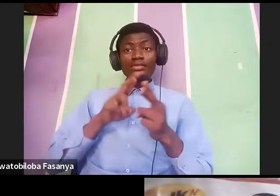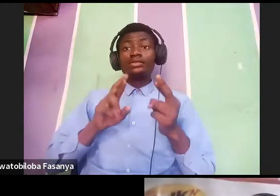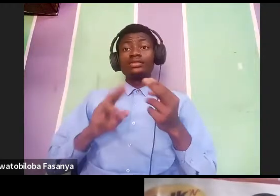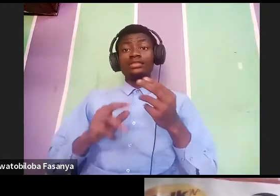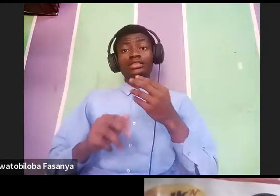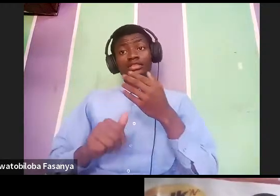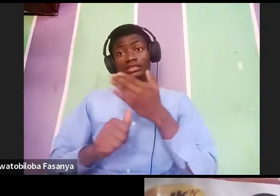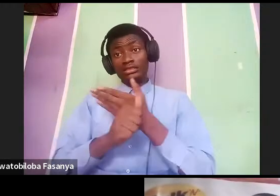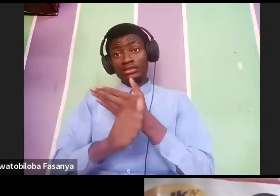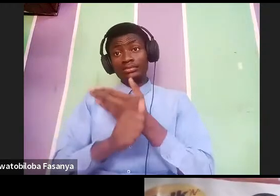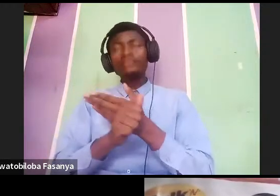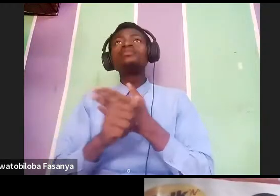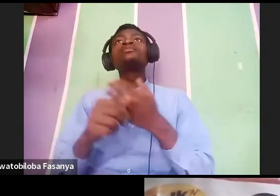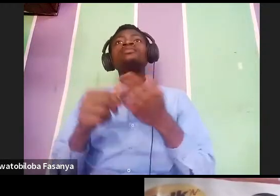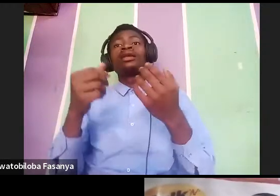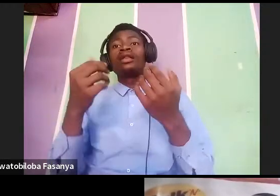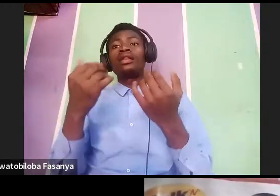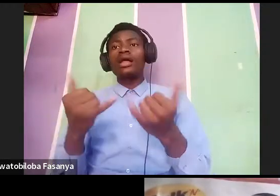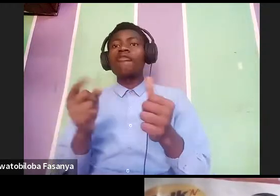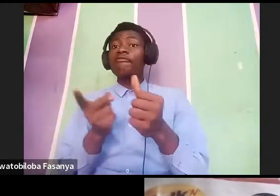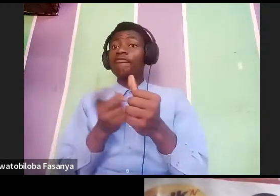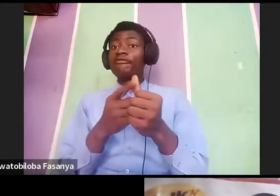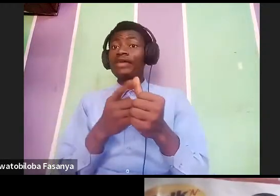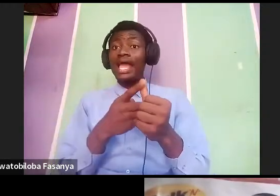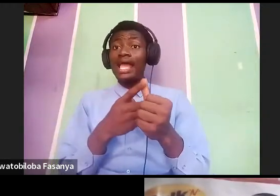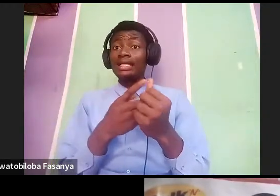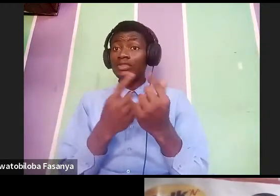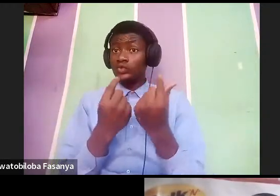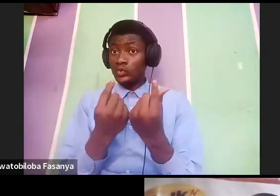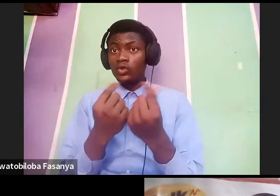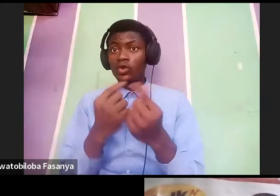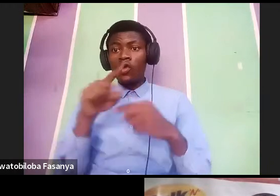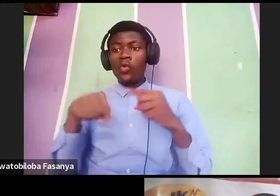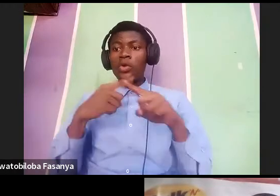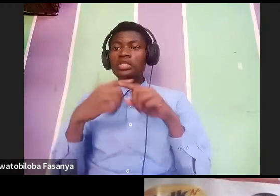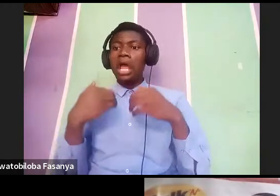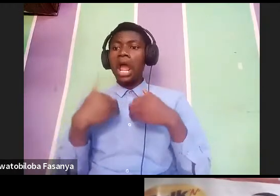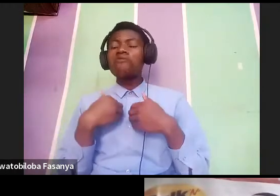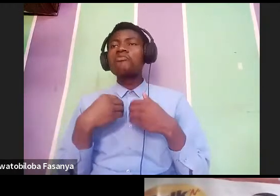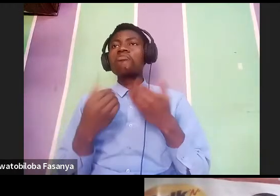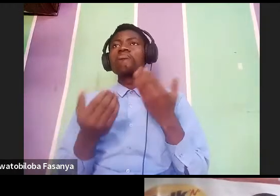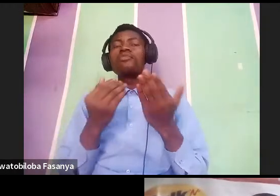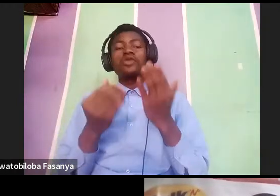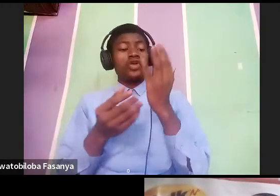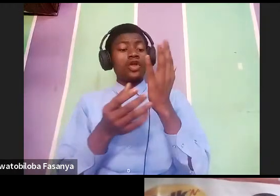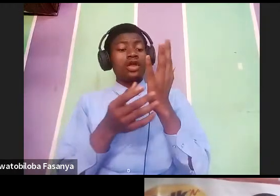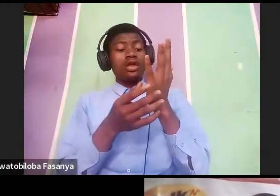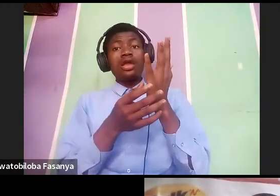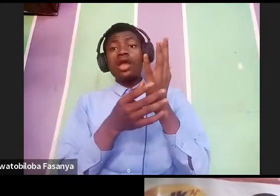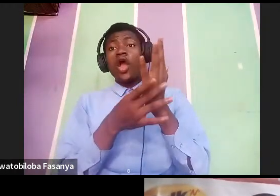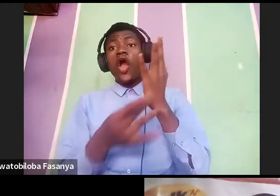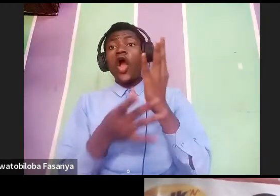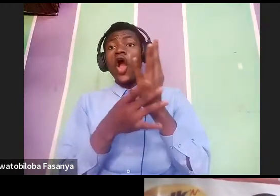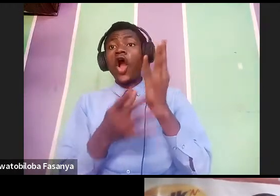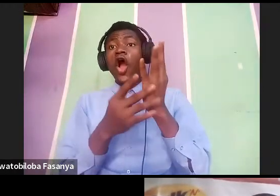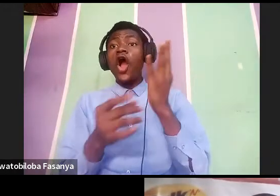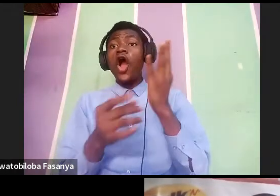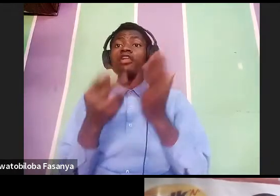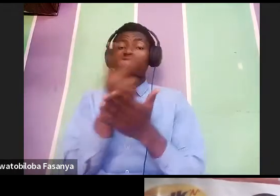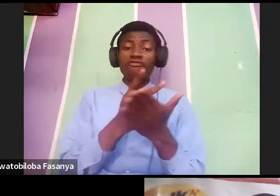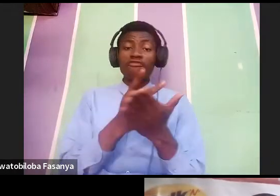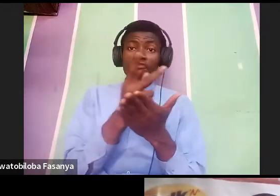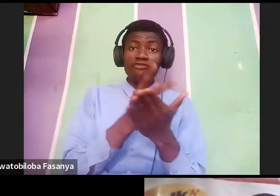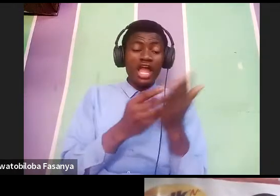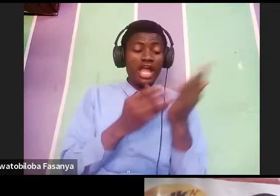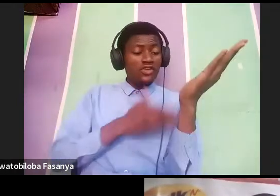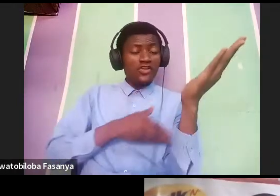when you have burns, which any form of burns, whether hot oil or hot water or hot